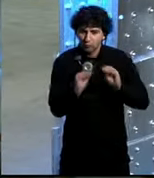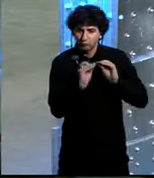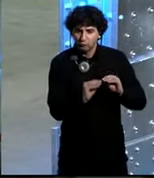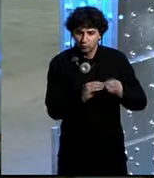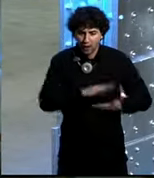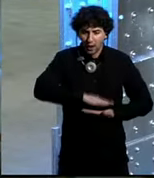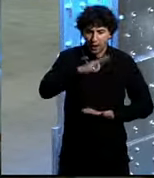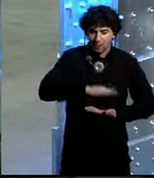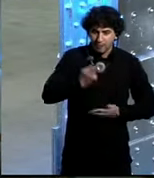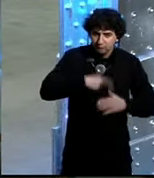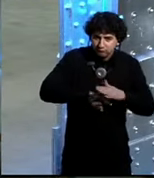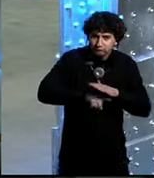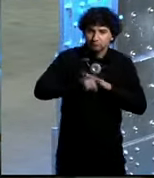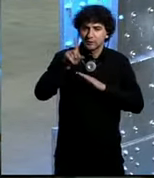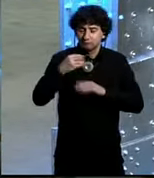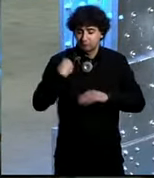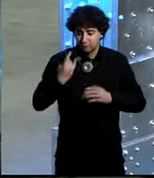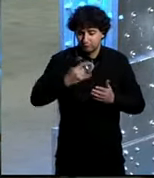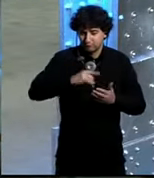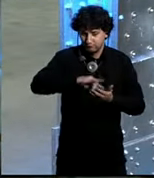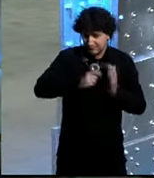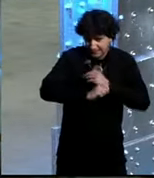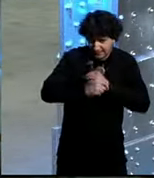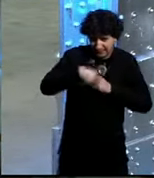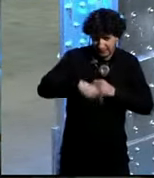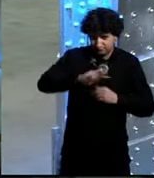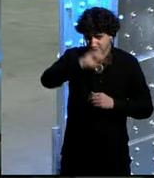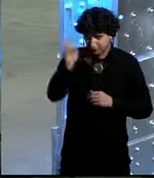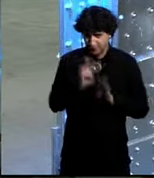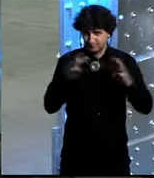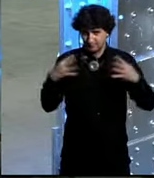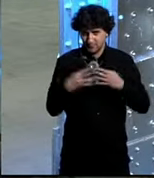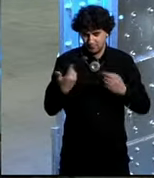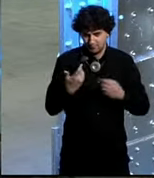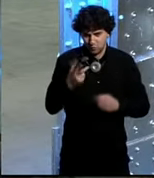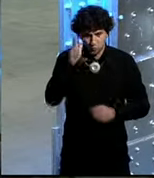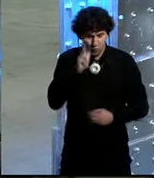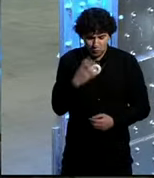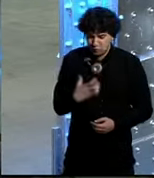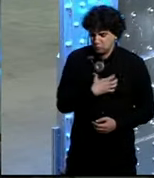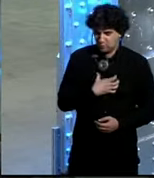not consider whether the product can work in a transmedia strategy.